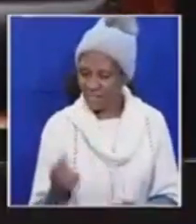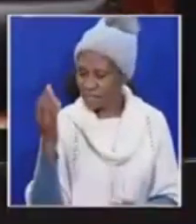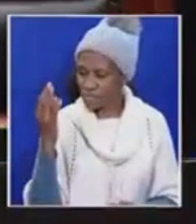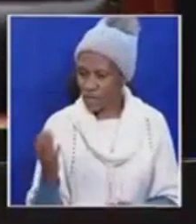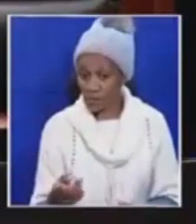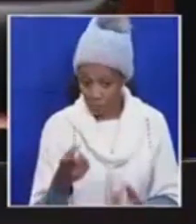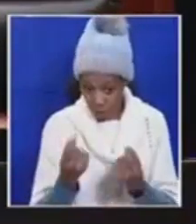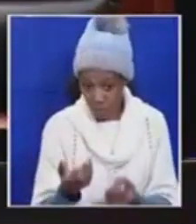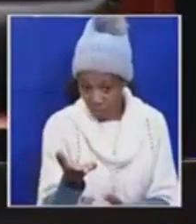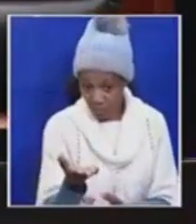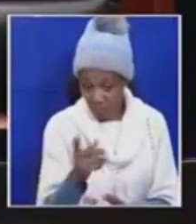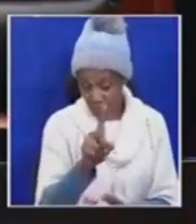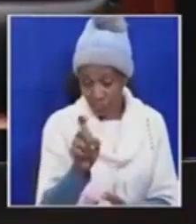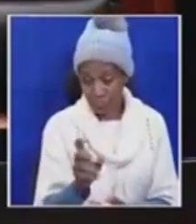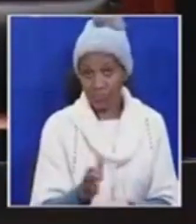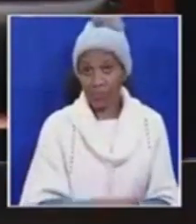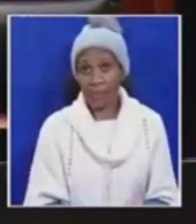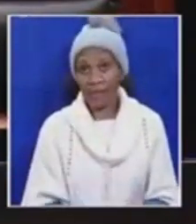Order.